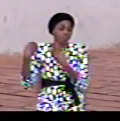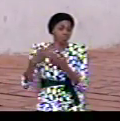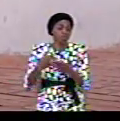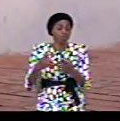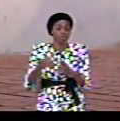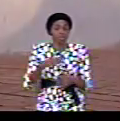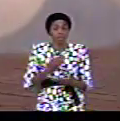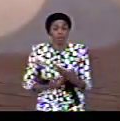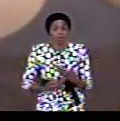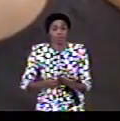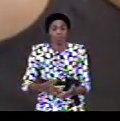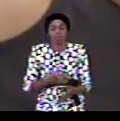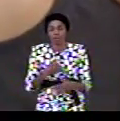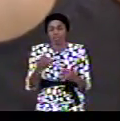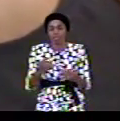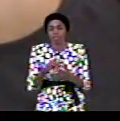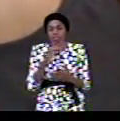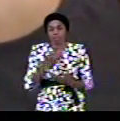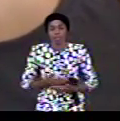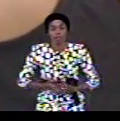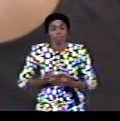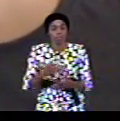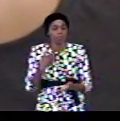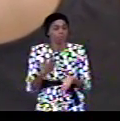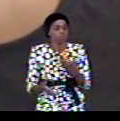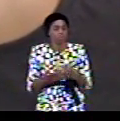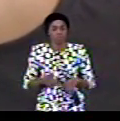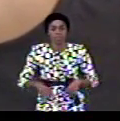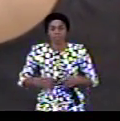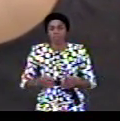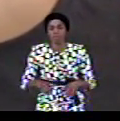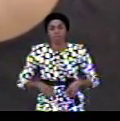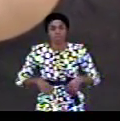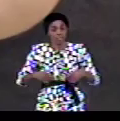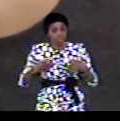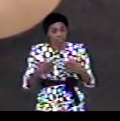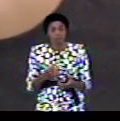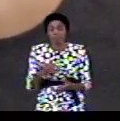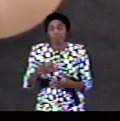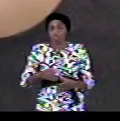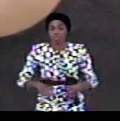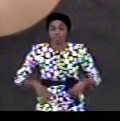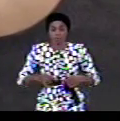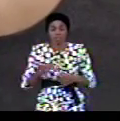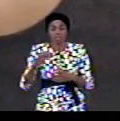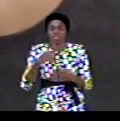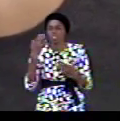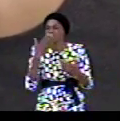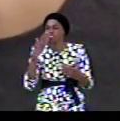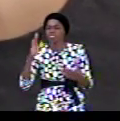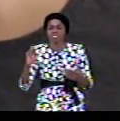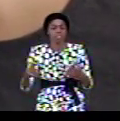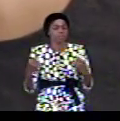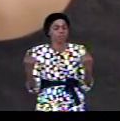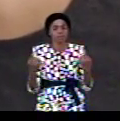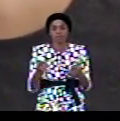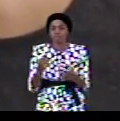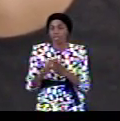and whatever life they live, living in sin and living in evil, that God loves